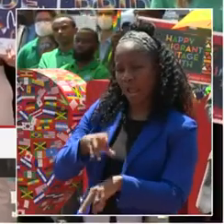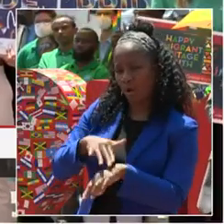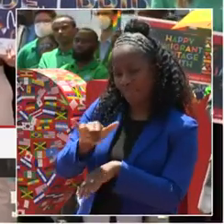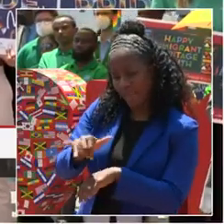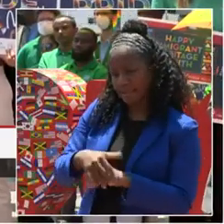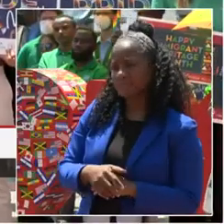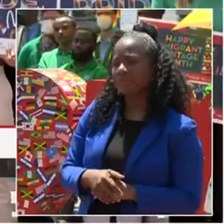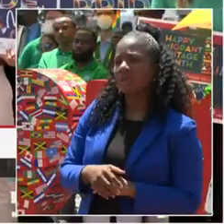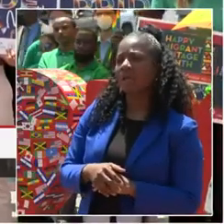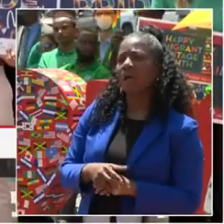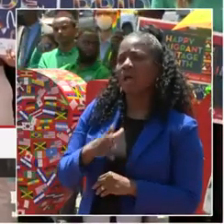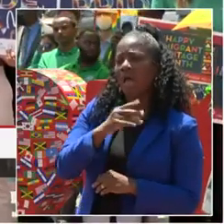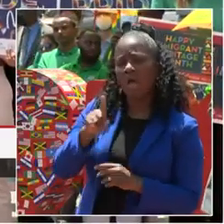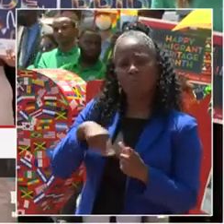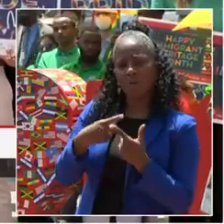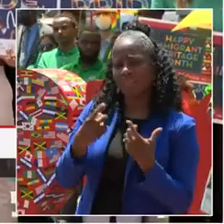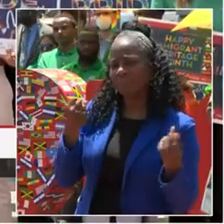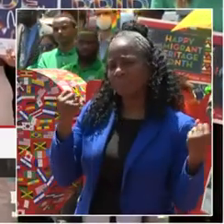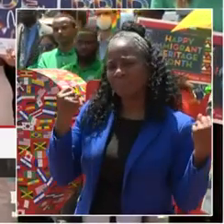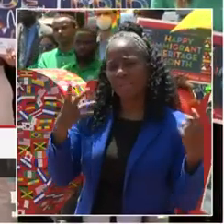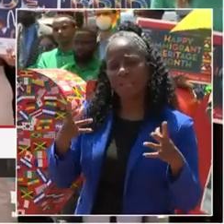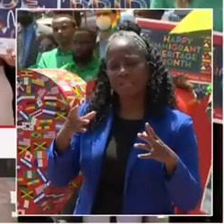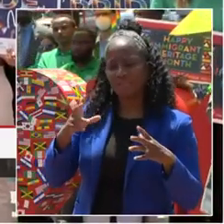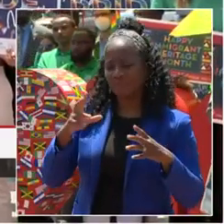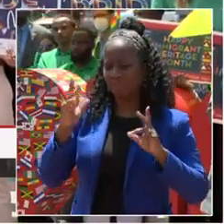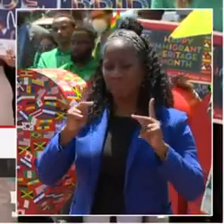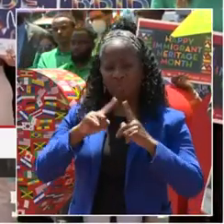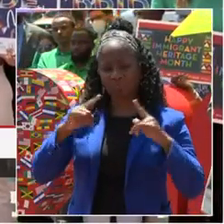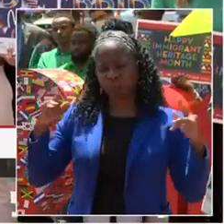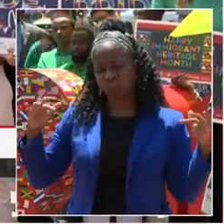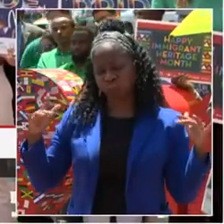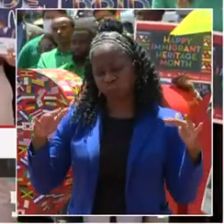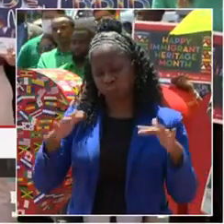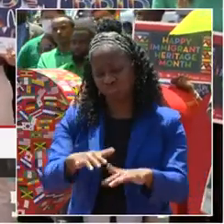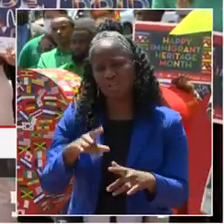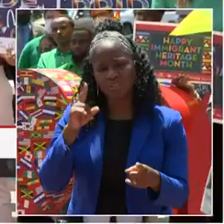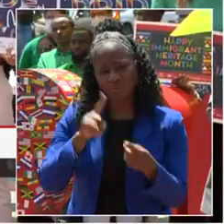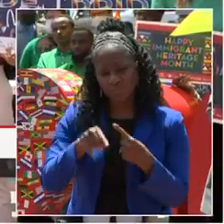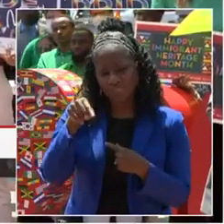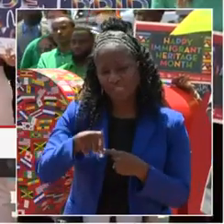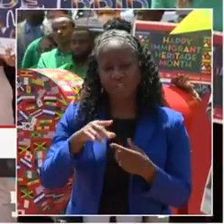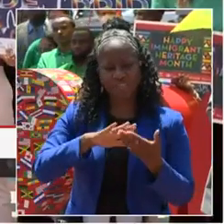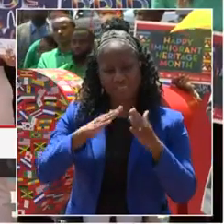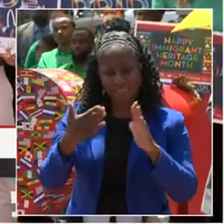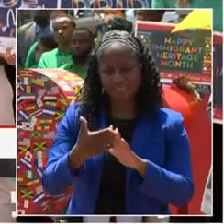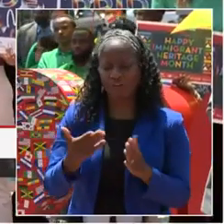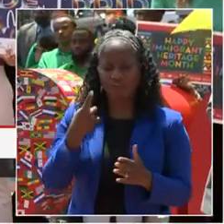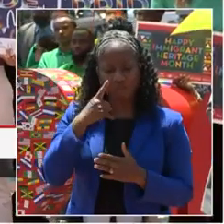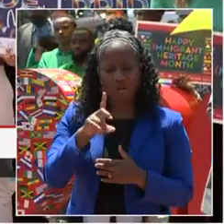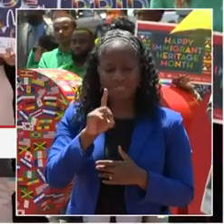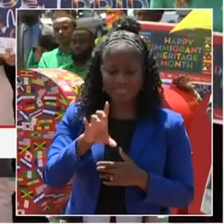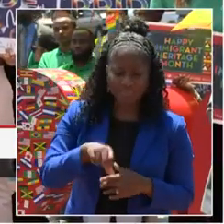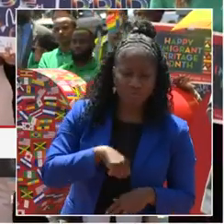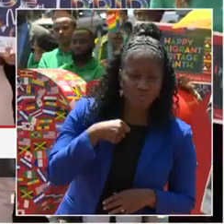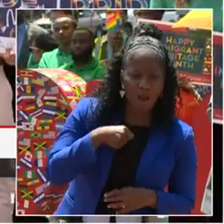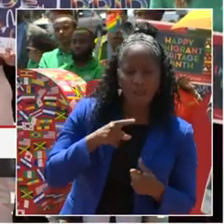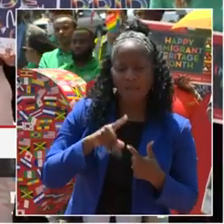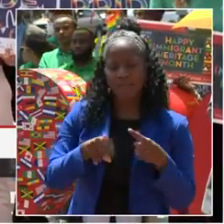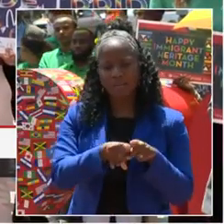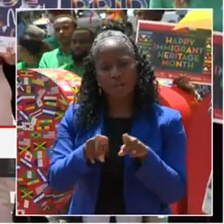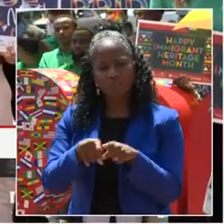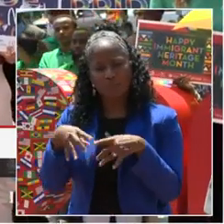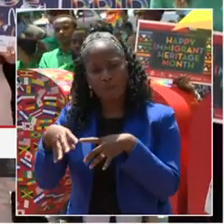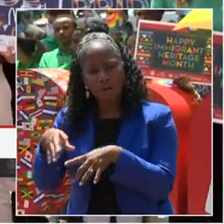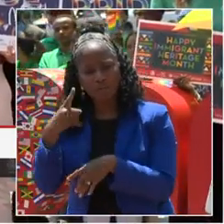And when there are tens of thousands, potentially tens of thousands of people coming to our nation's capital for DC Pride and for March for Our